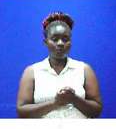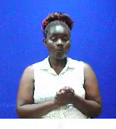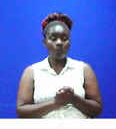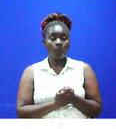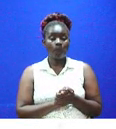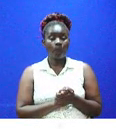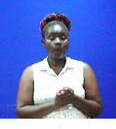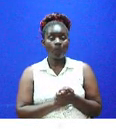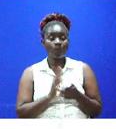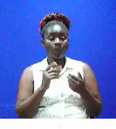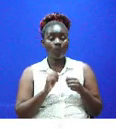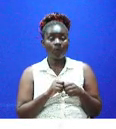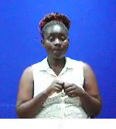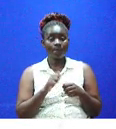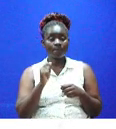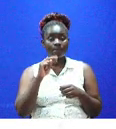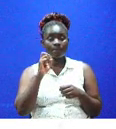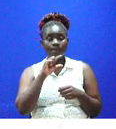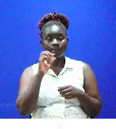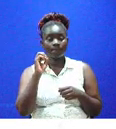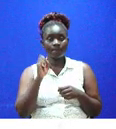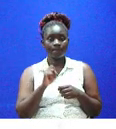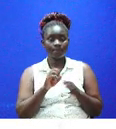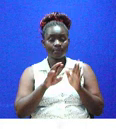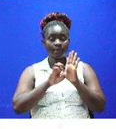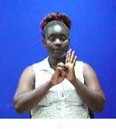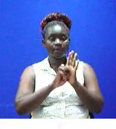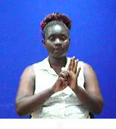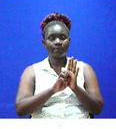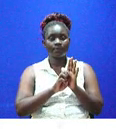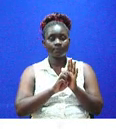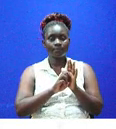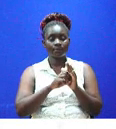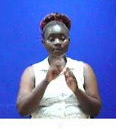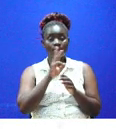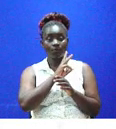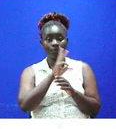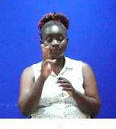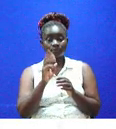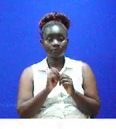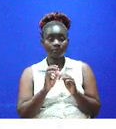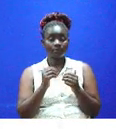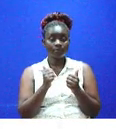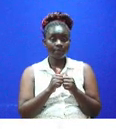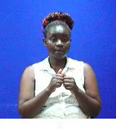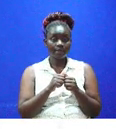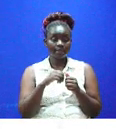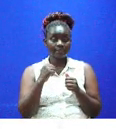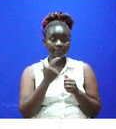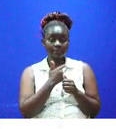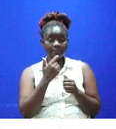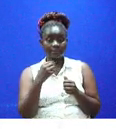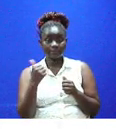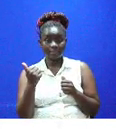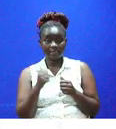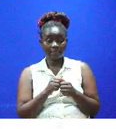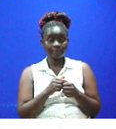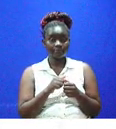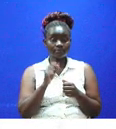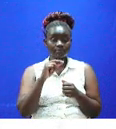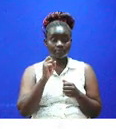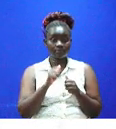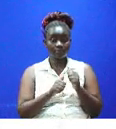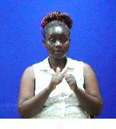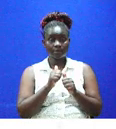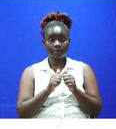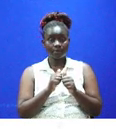inappropriate images on social media, for example. We didn't have people blackmailing each other with images that were